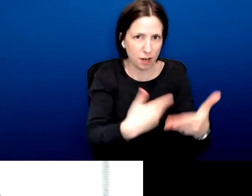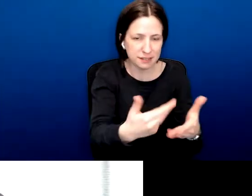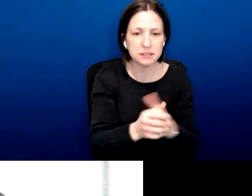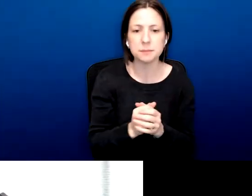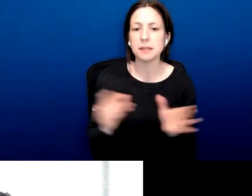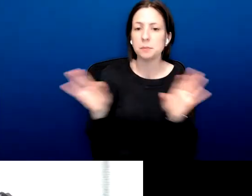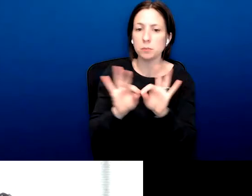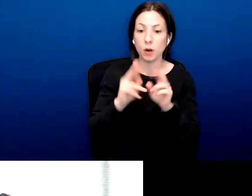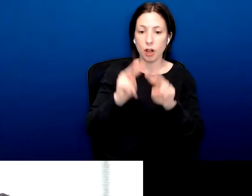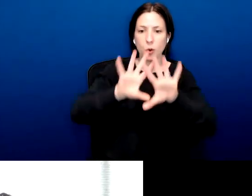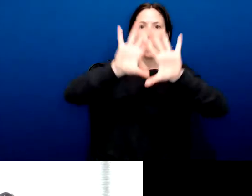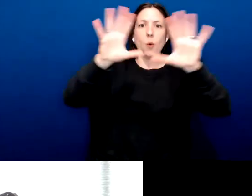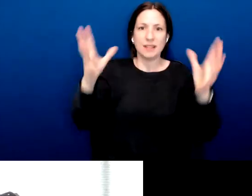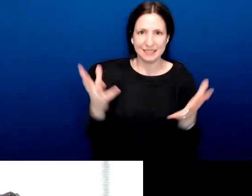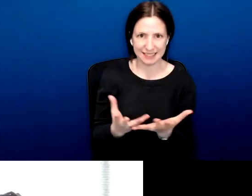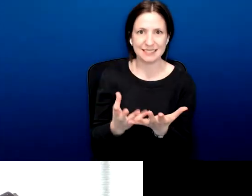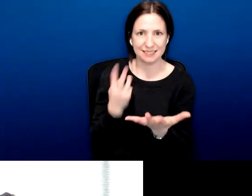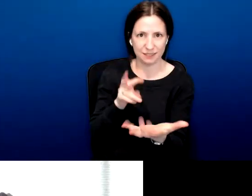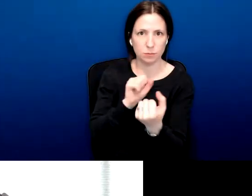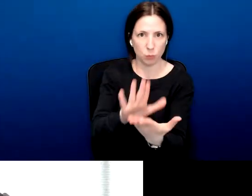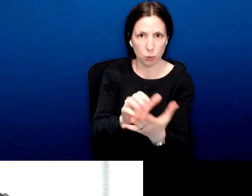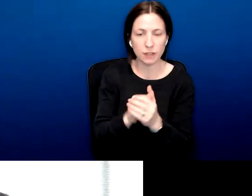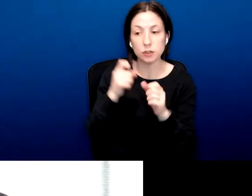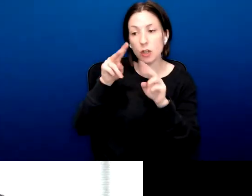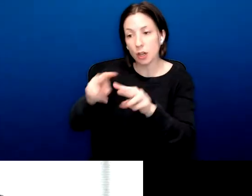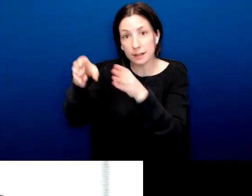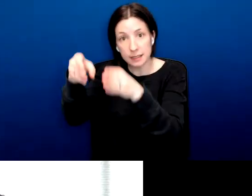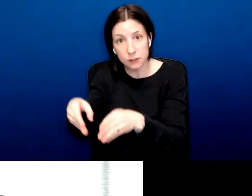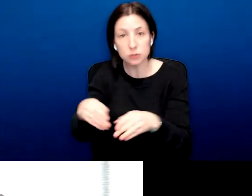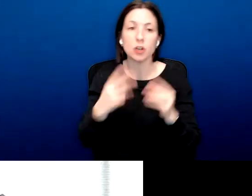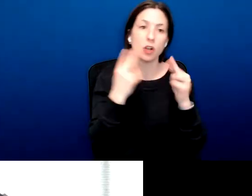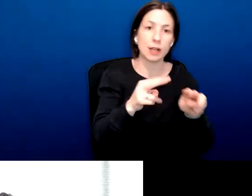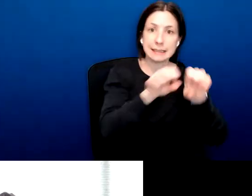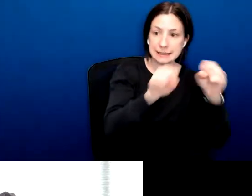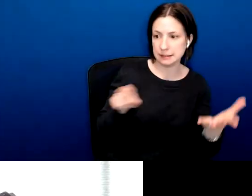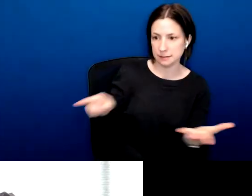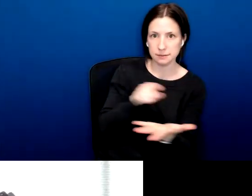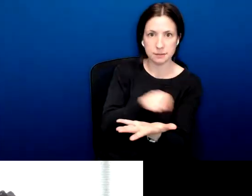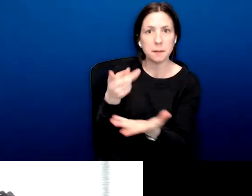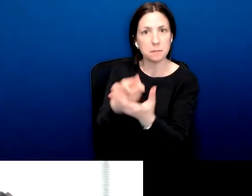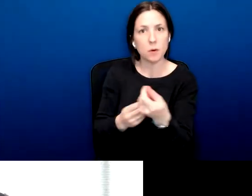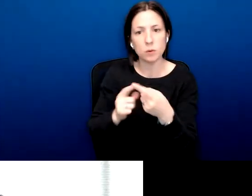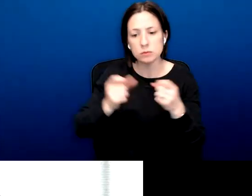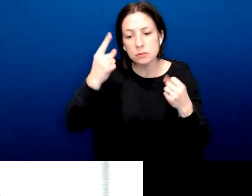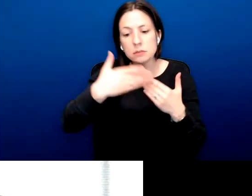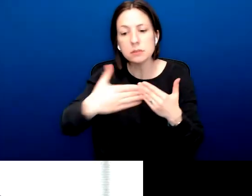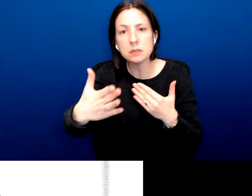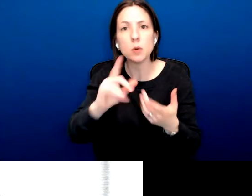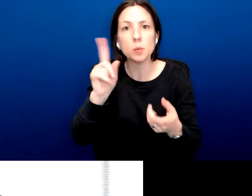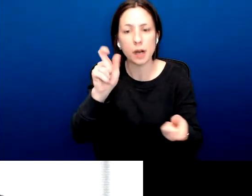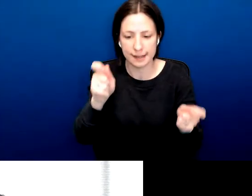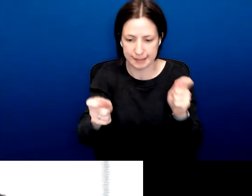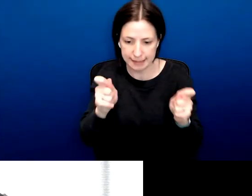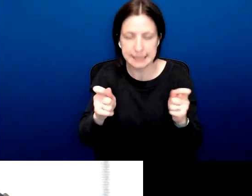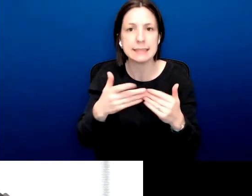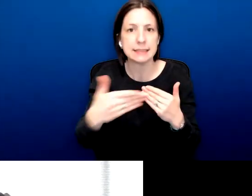holistically at these things. There's a need to look at the individual as well as the system in order to really understand where we can kind of make change. And I think that really